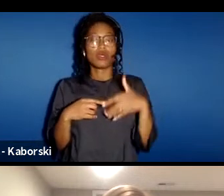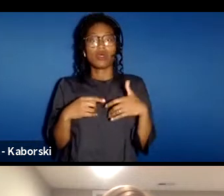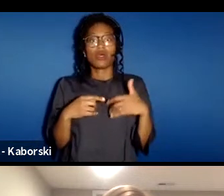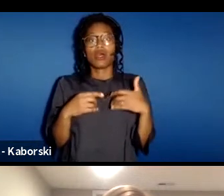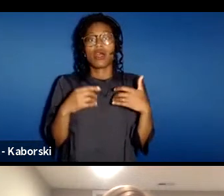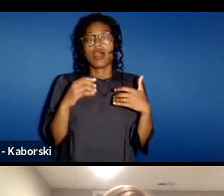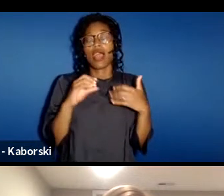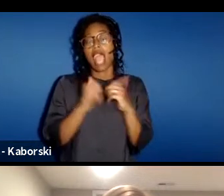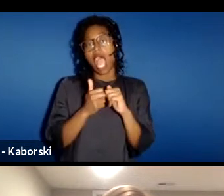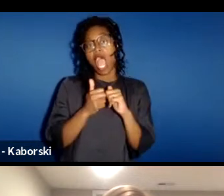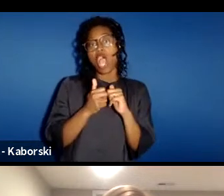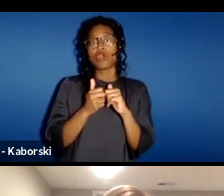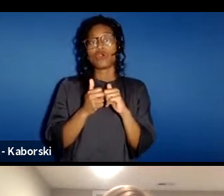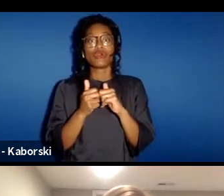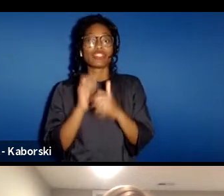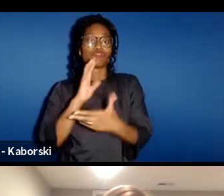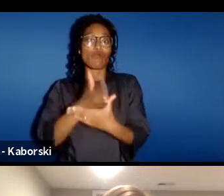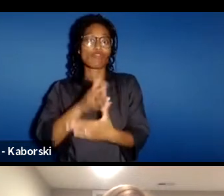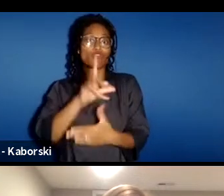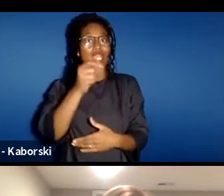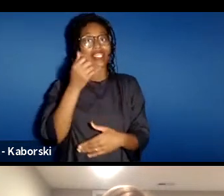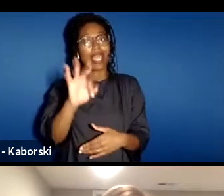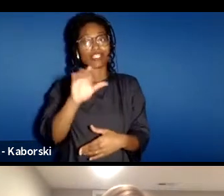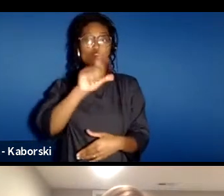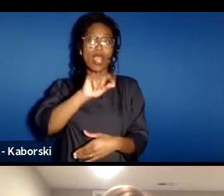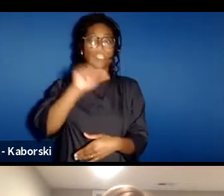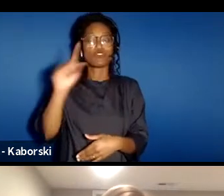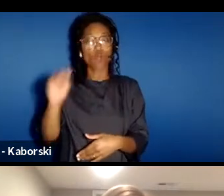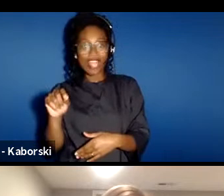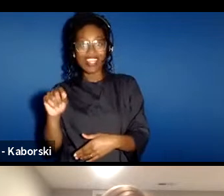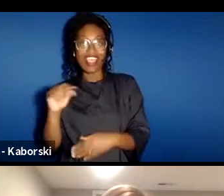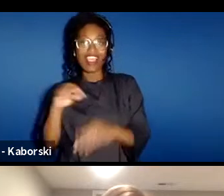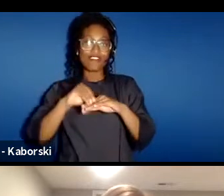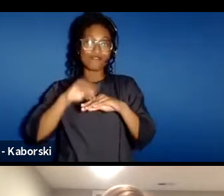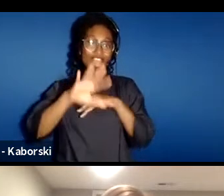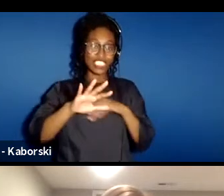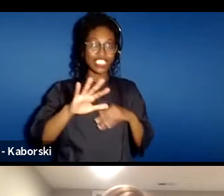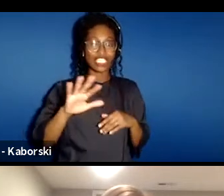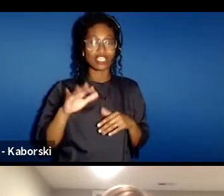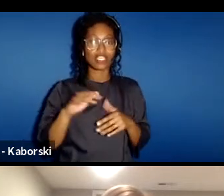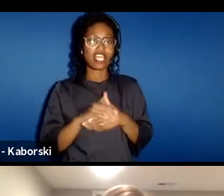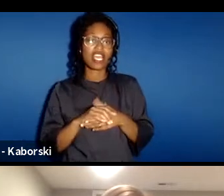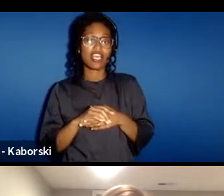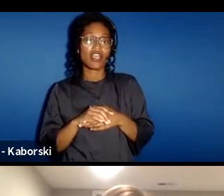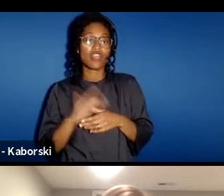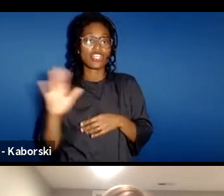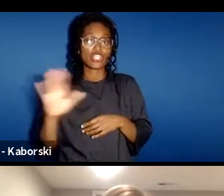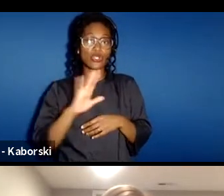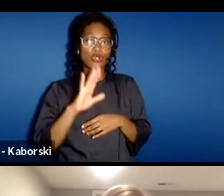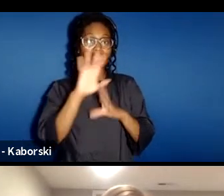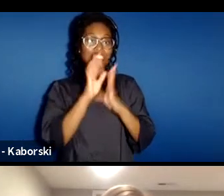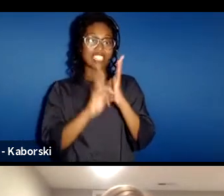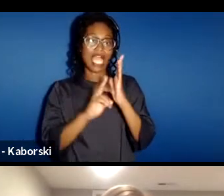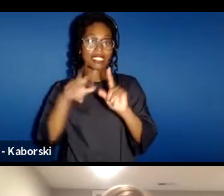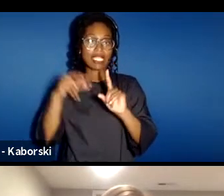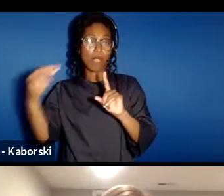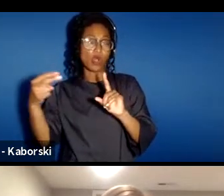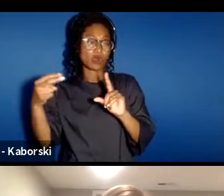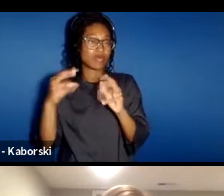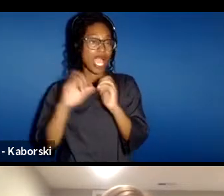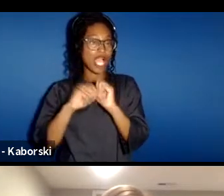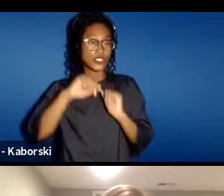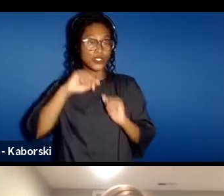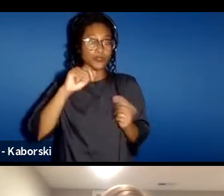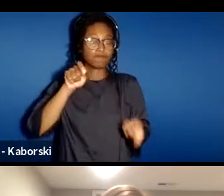disruptions of 2019 and 2020 have affected you from a design standpoint, and